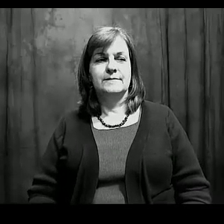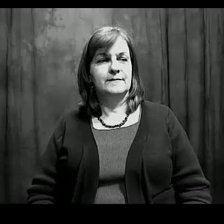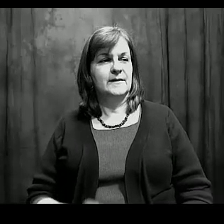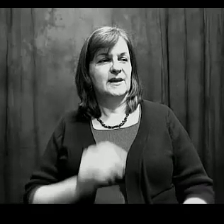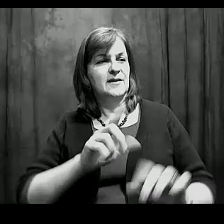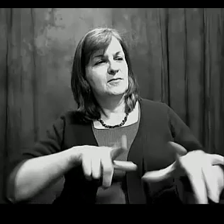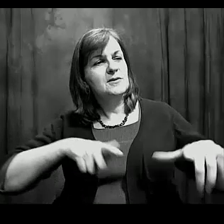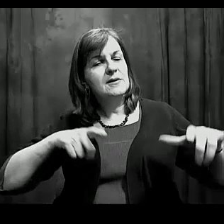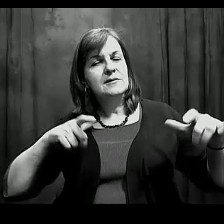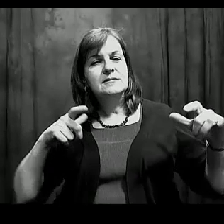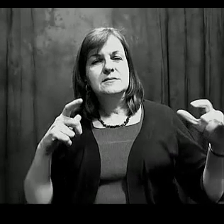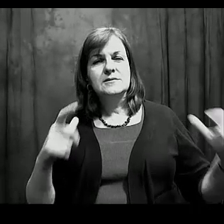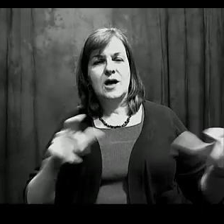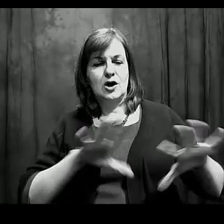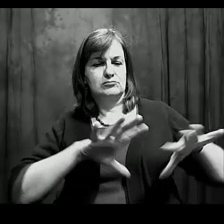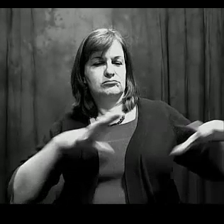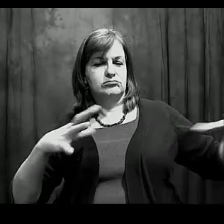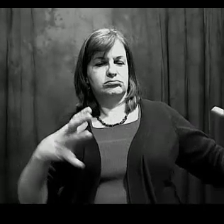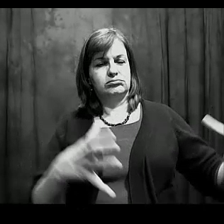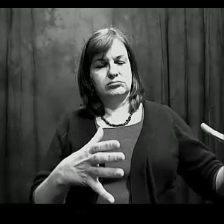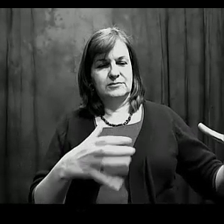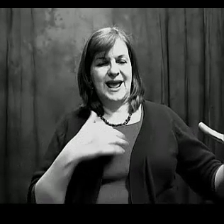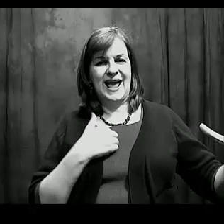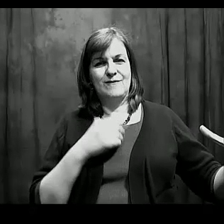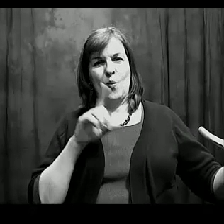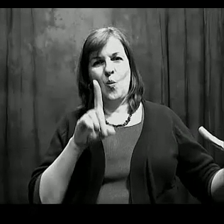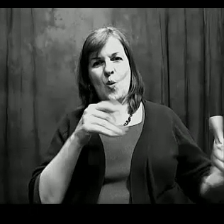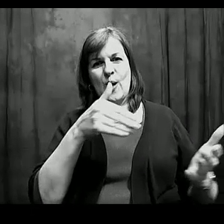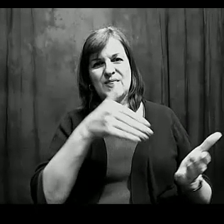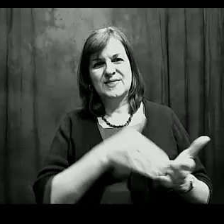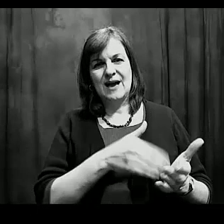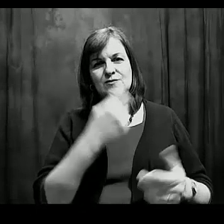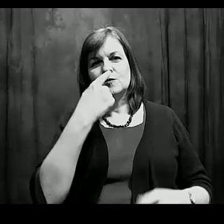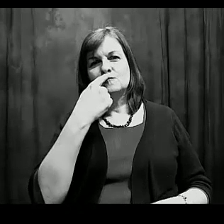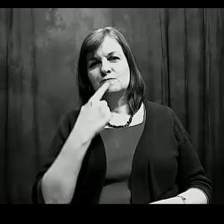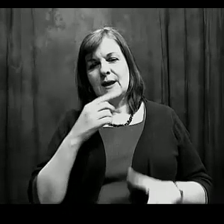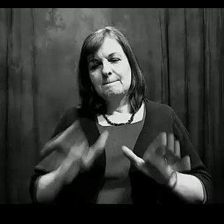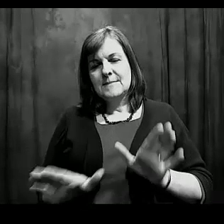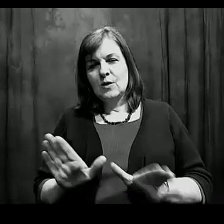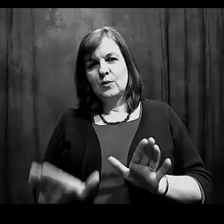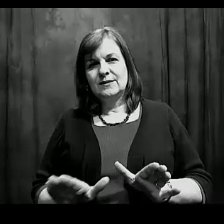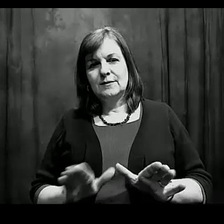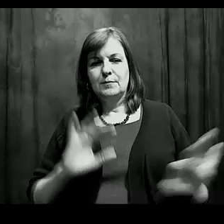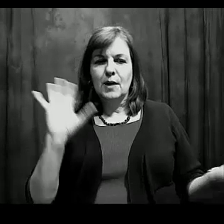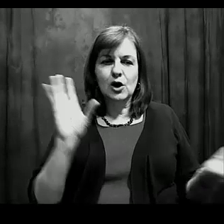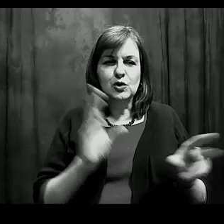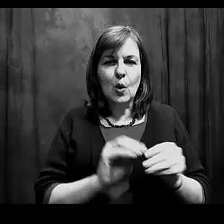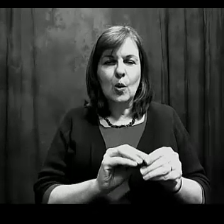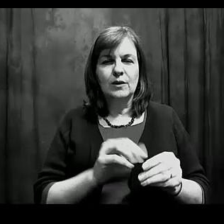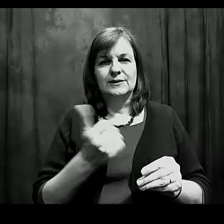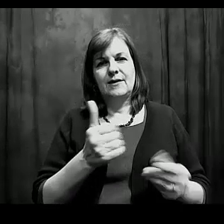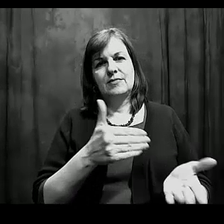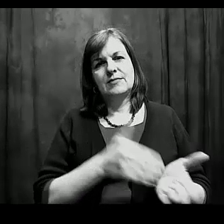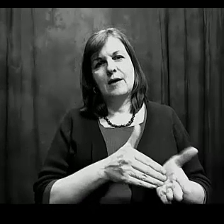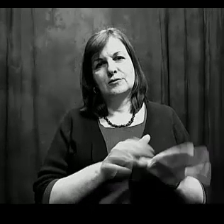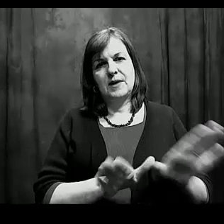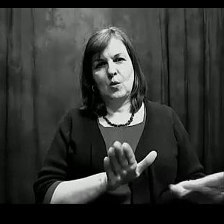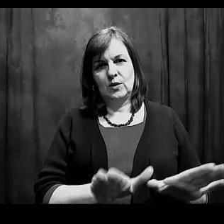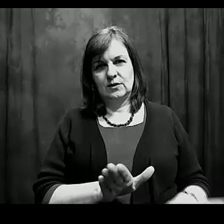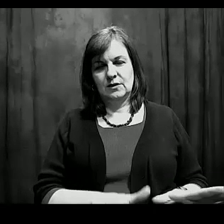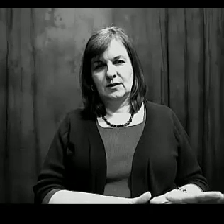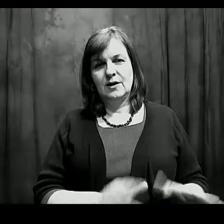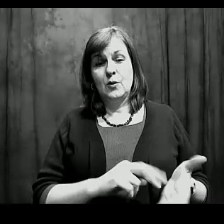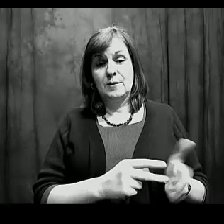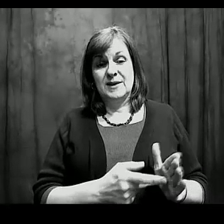In this population, this large population, I have 1,000 red penguins and 10,000 total